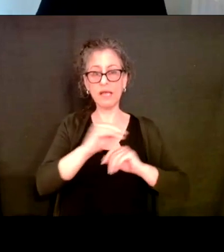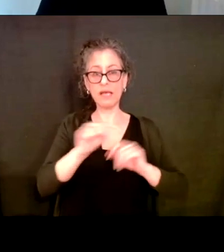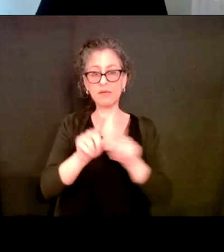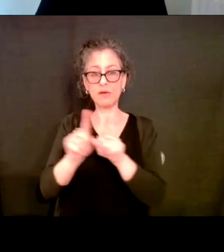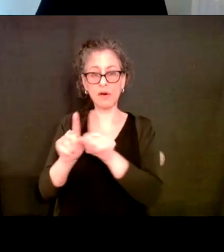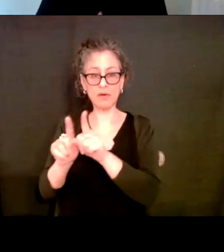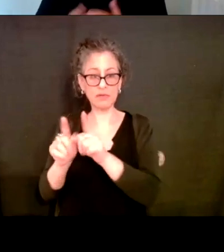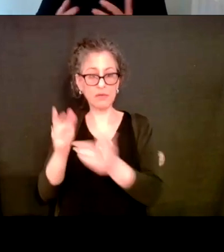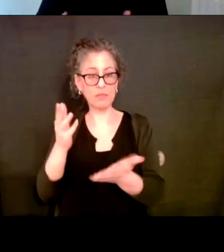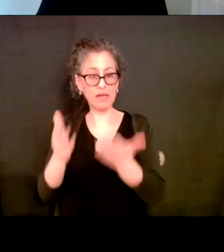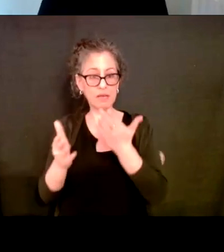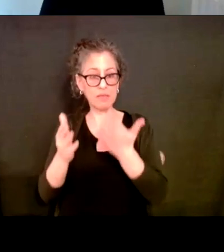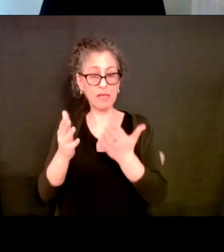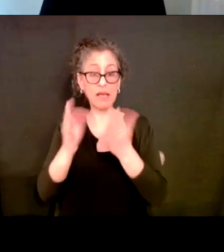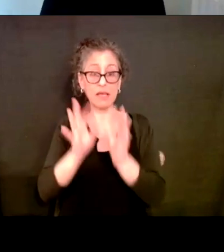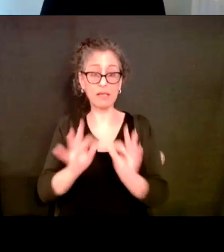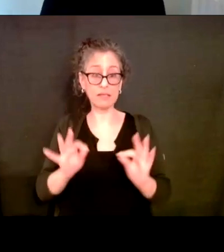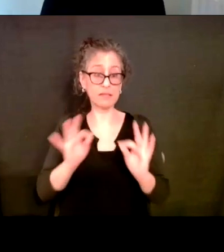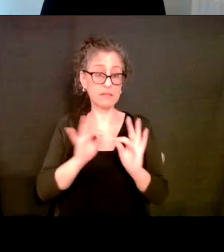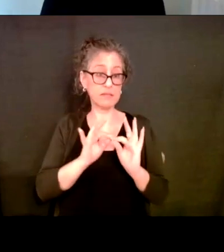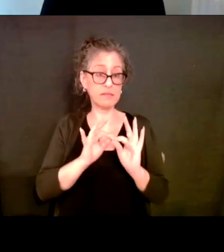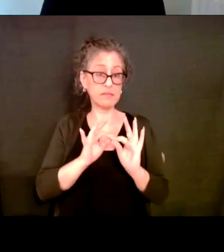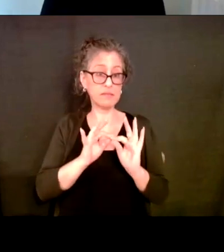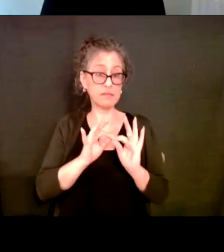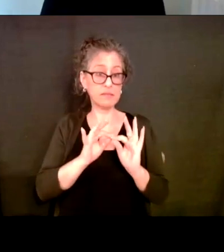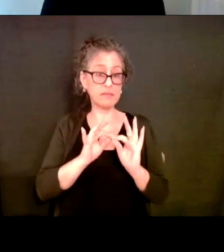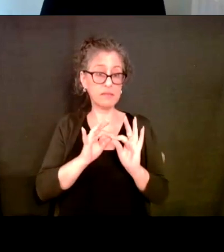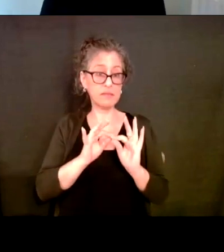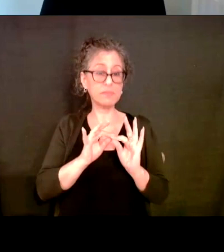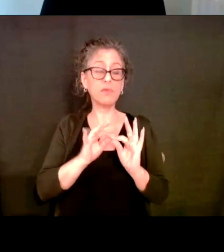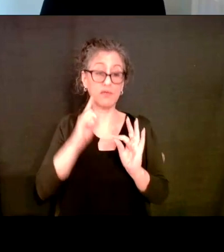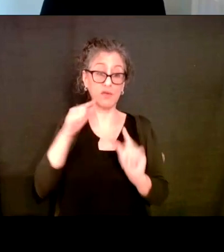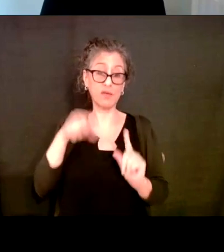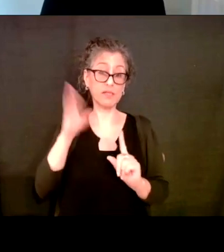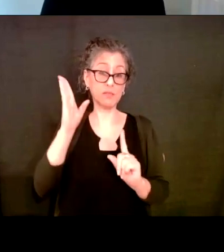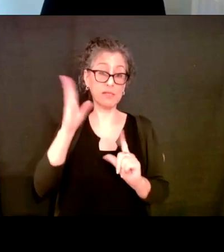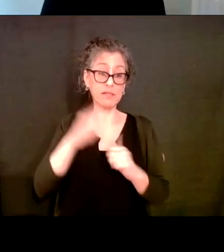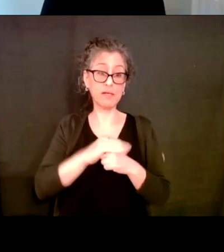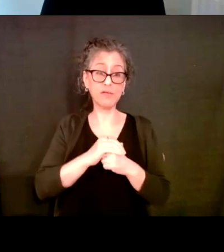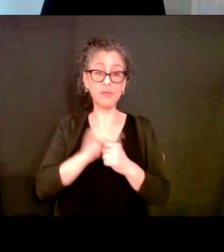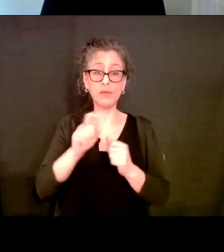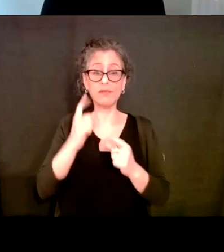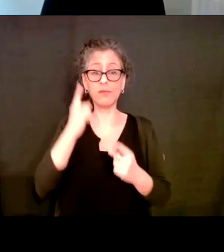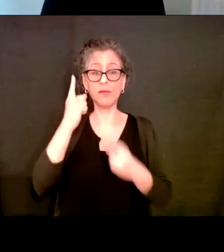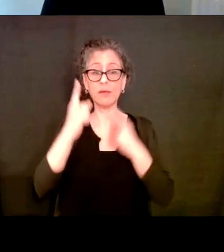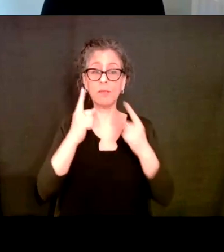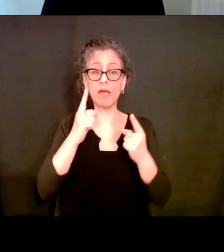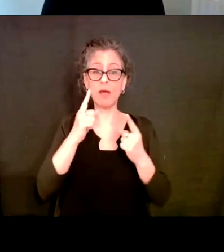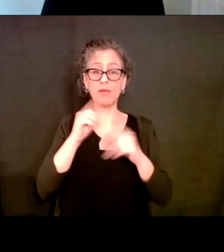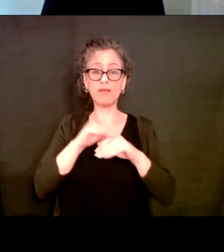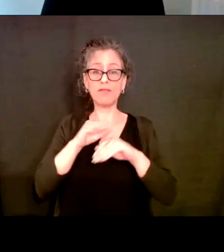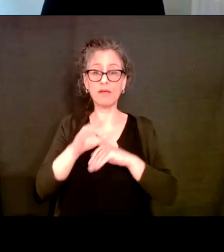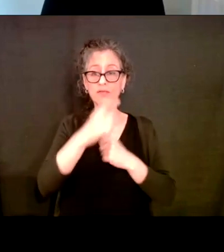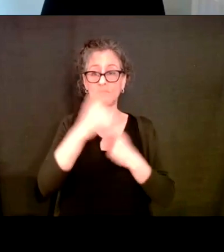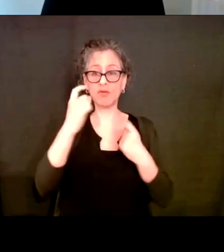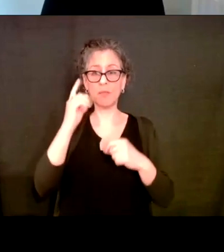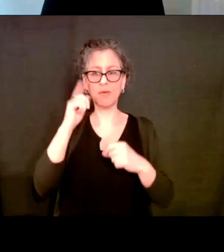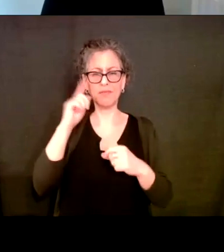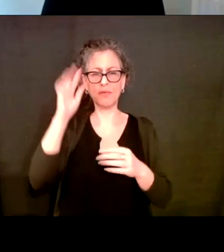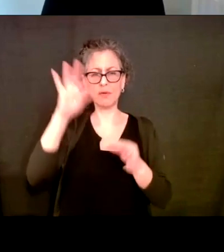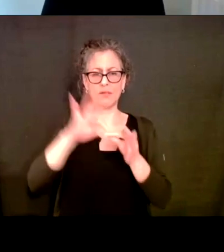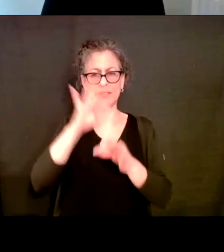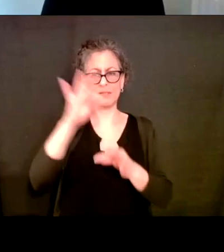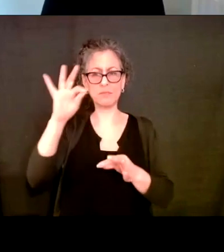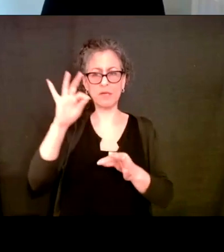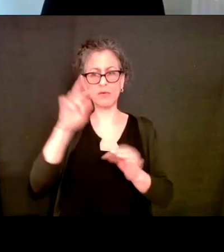importantly, perhaps, and especially for this presentation, we need to be thinking about the effects of trauma on the spiritual dimensions